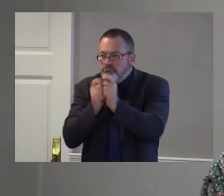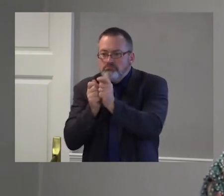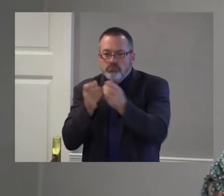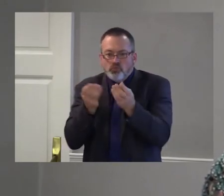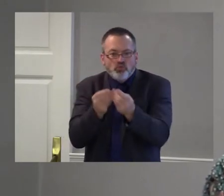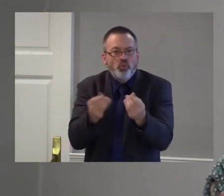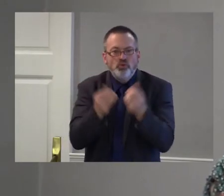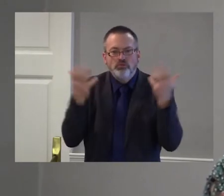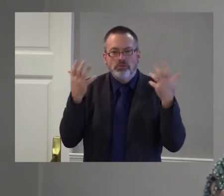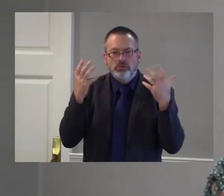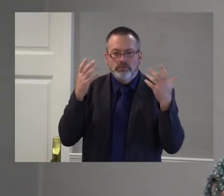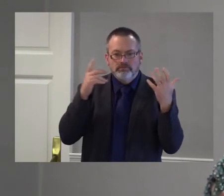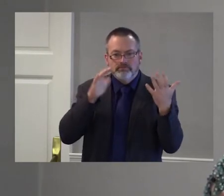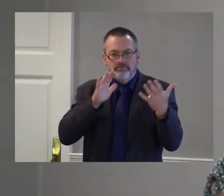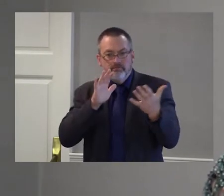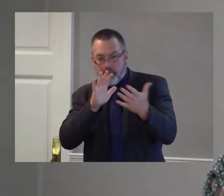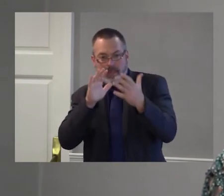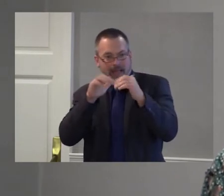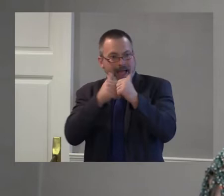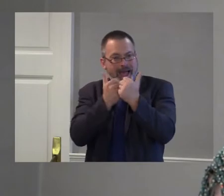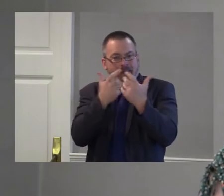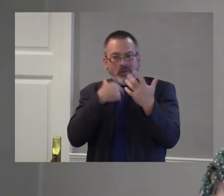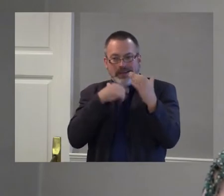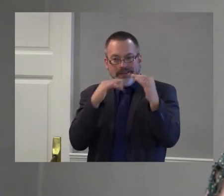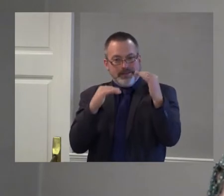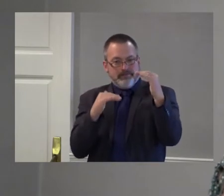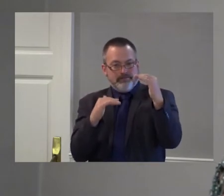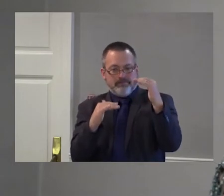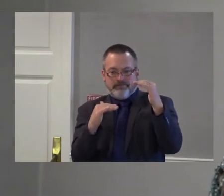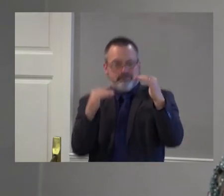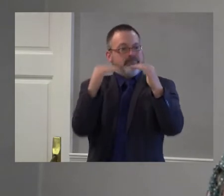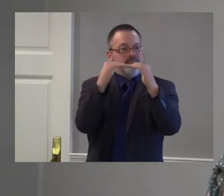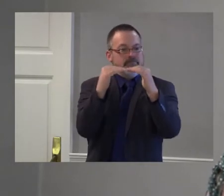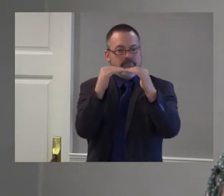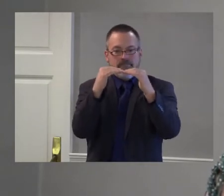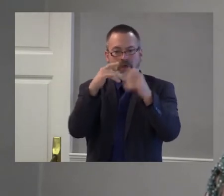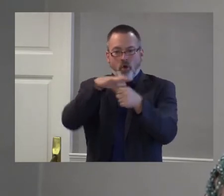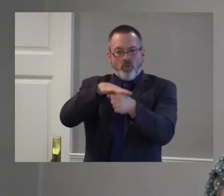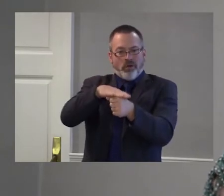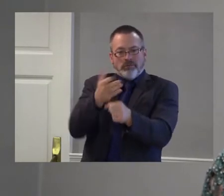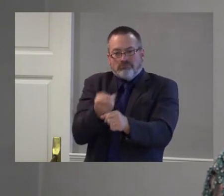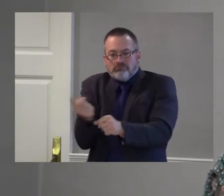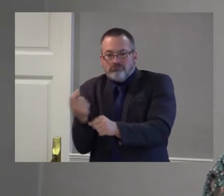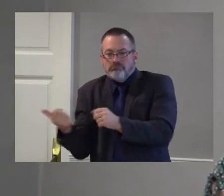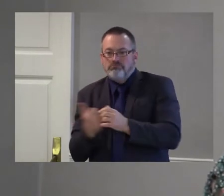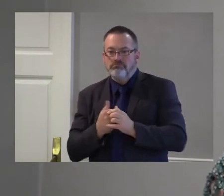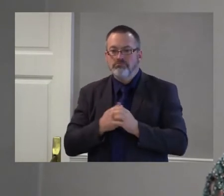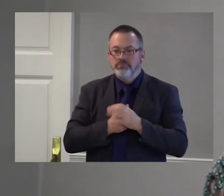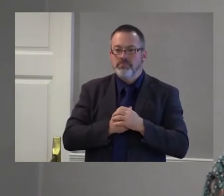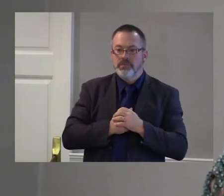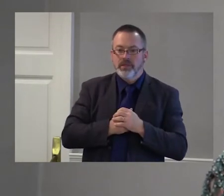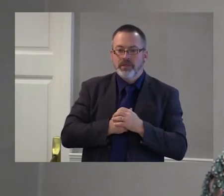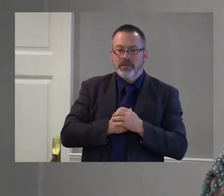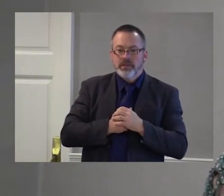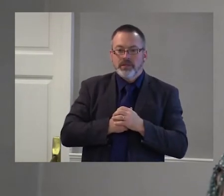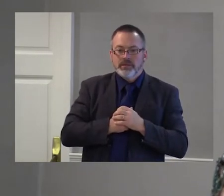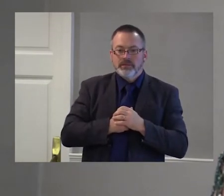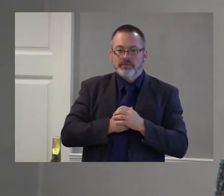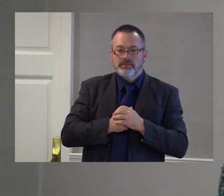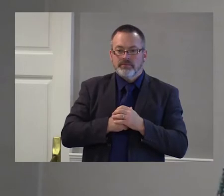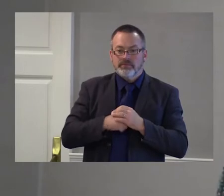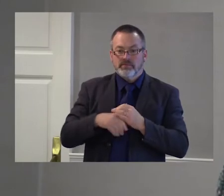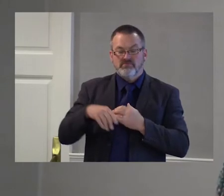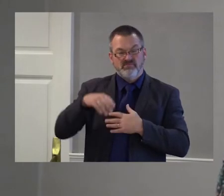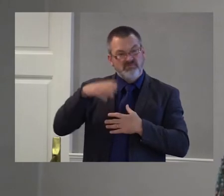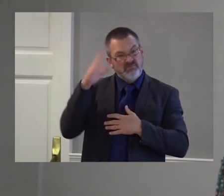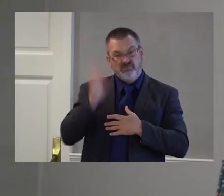realizing their full human potential. We have an attendance service program that's been frozen for years. A program in which